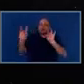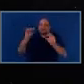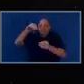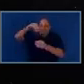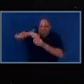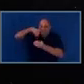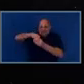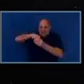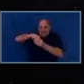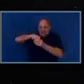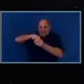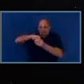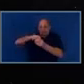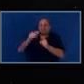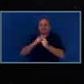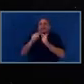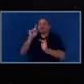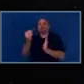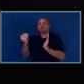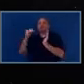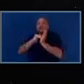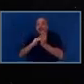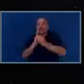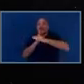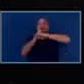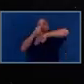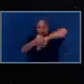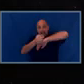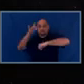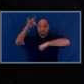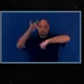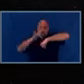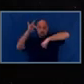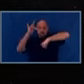device. And we'll do it again after TAG with sample